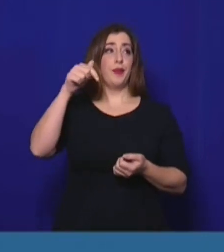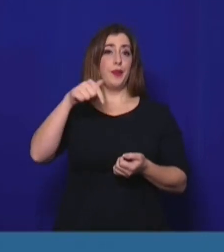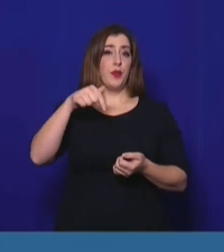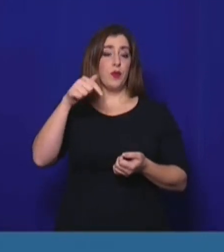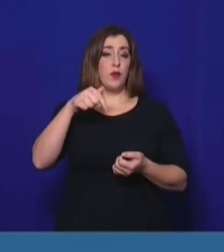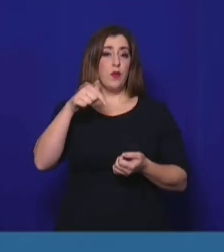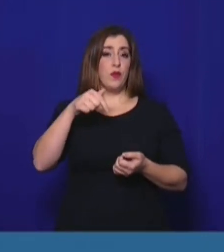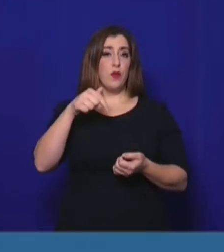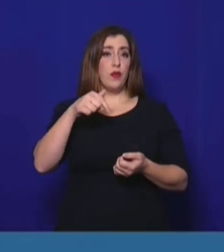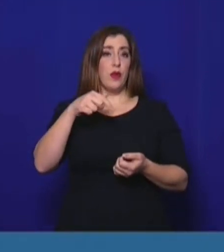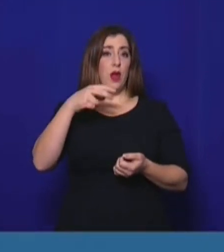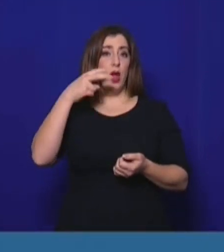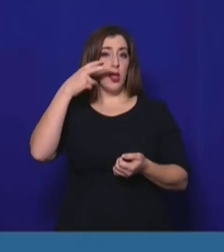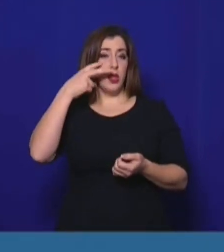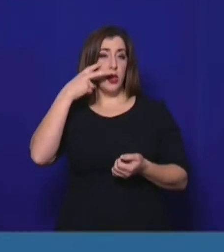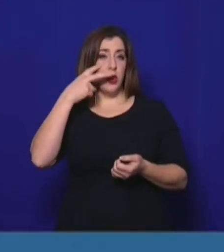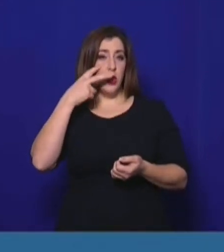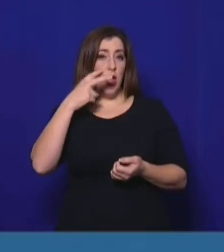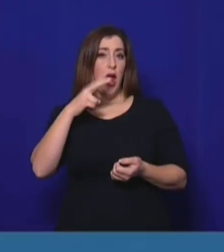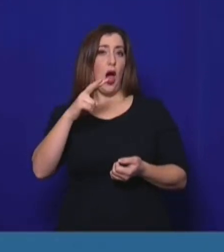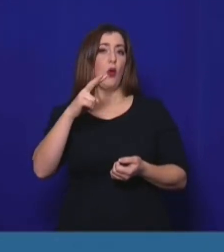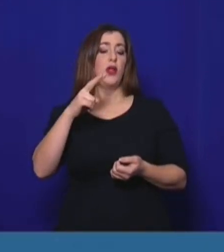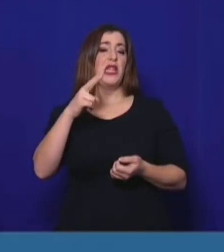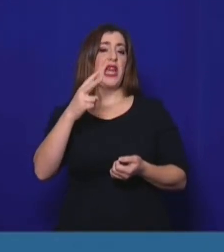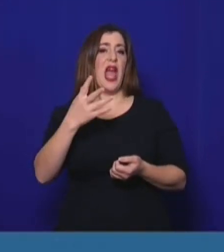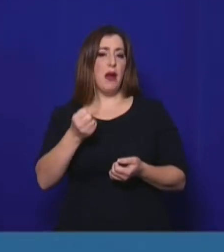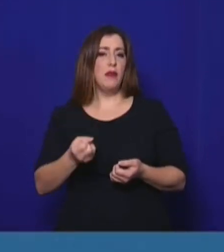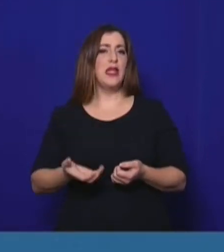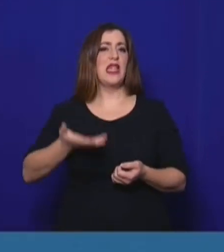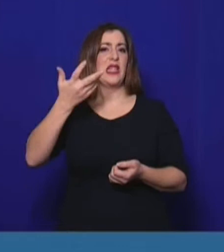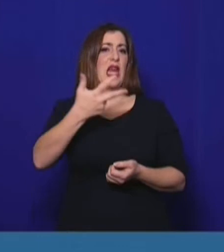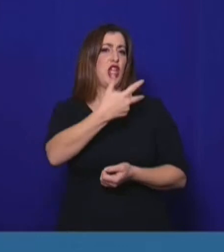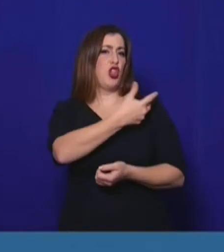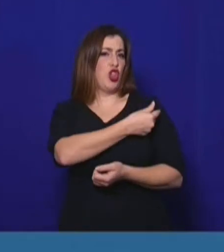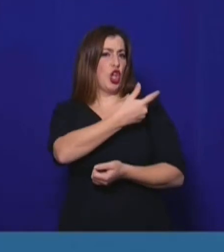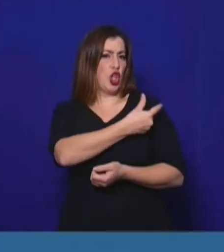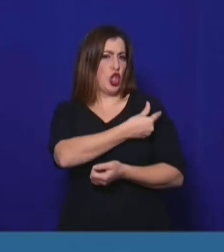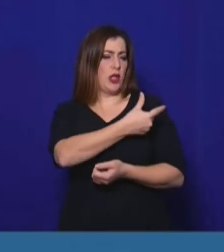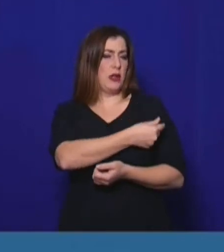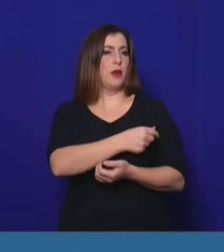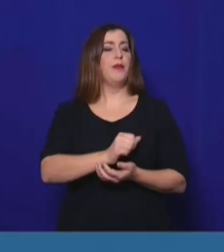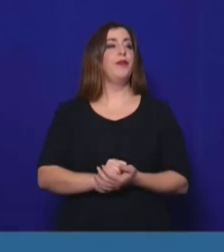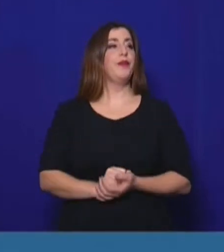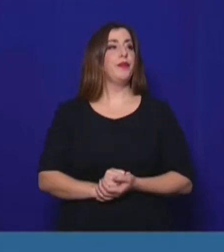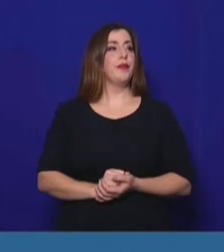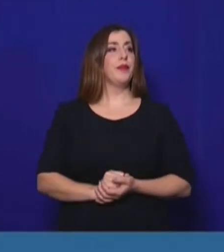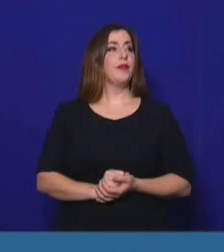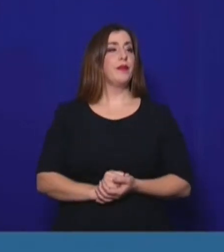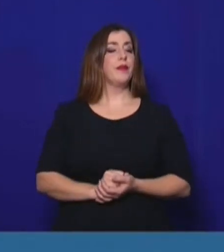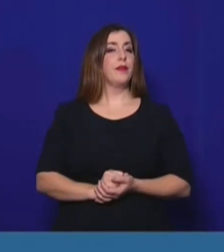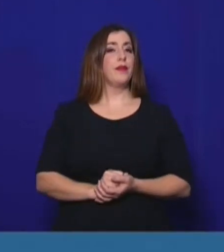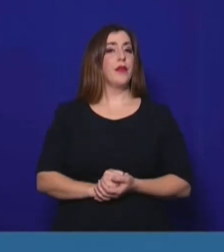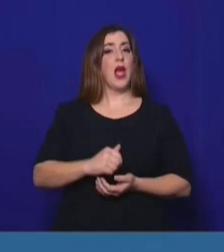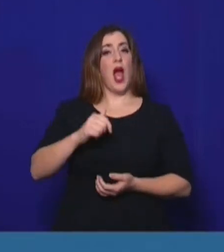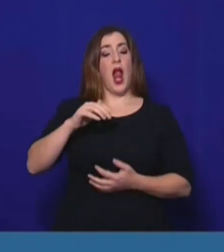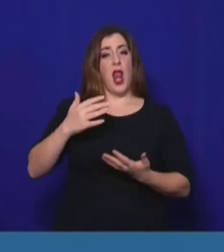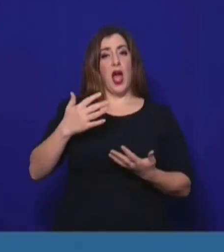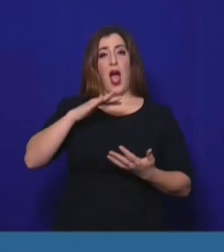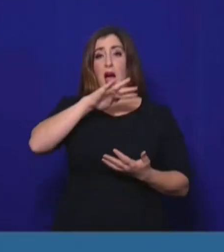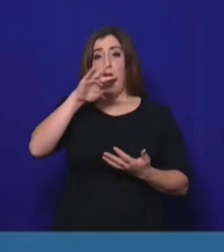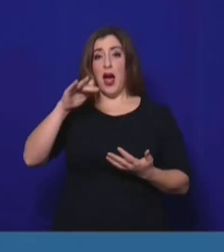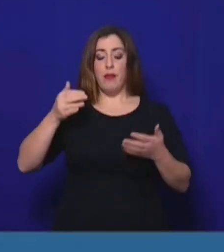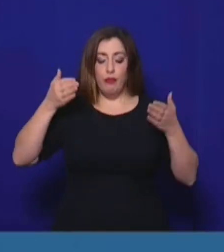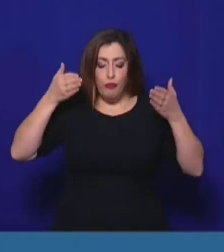propju għaddej sew propju it-tilqim. U bħalma ħabbarna wkoll propju aħna qegħdin niffukaw fuq